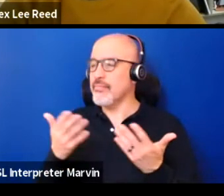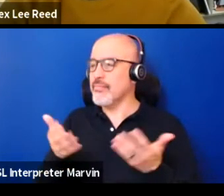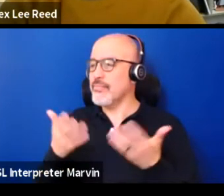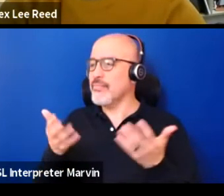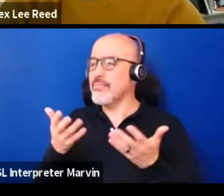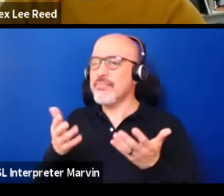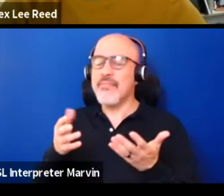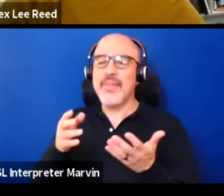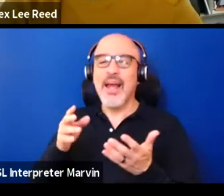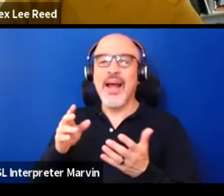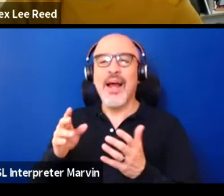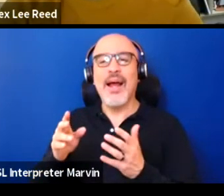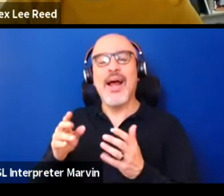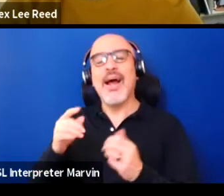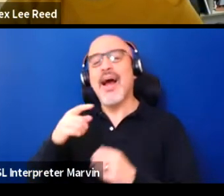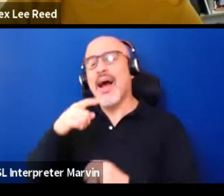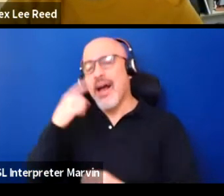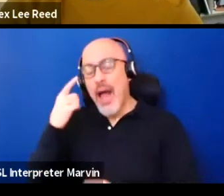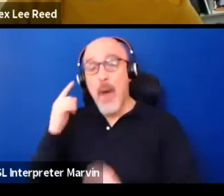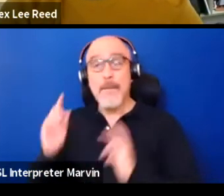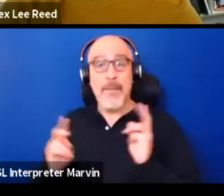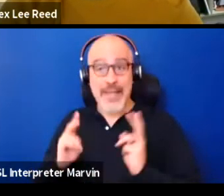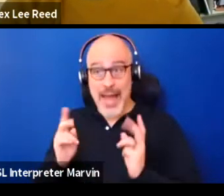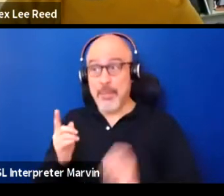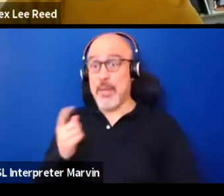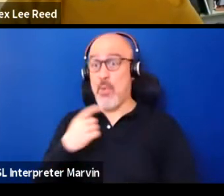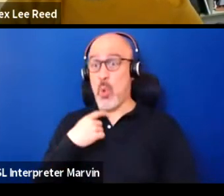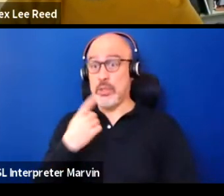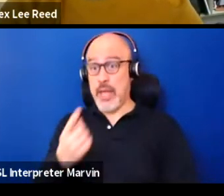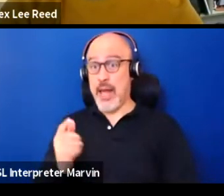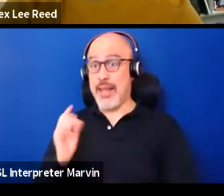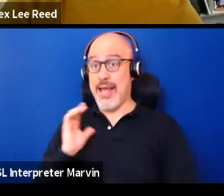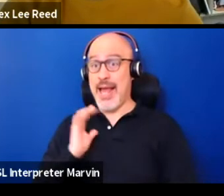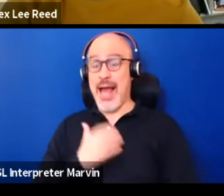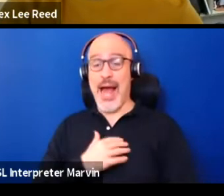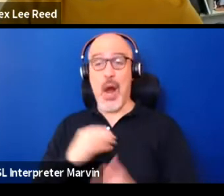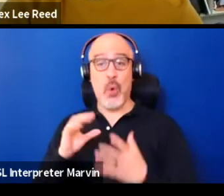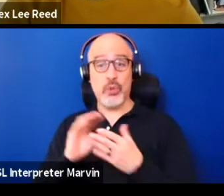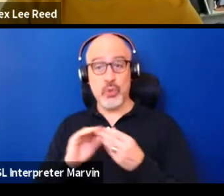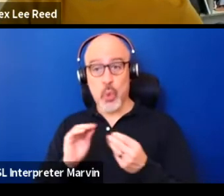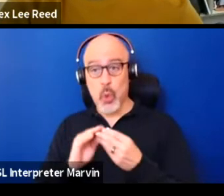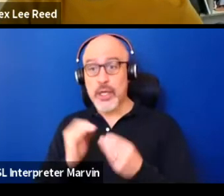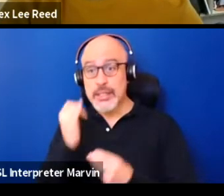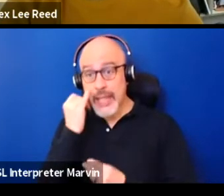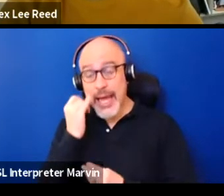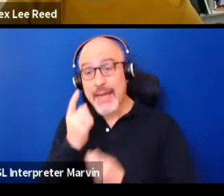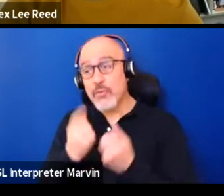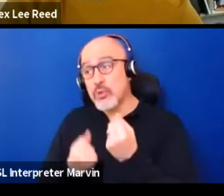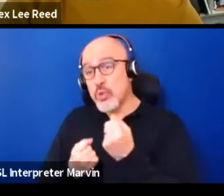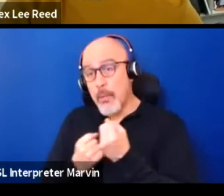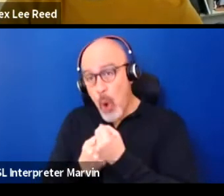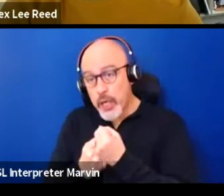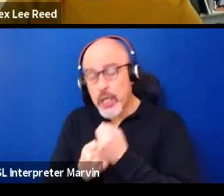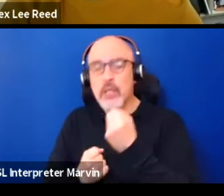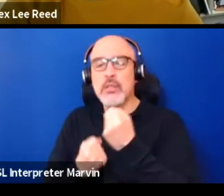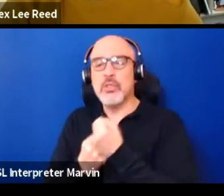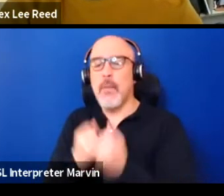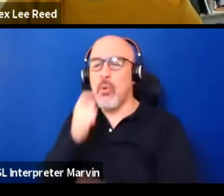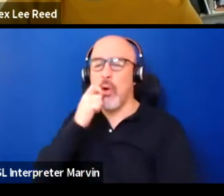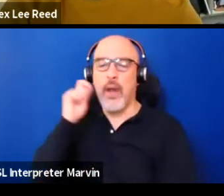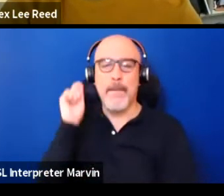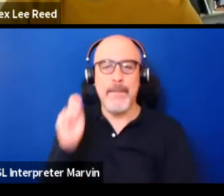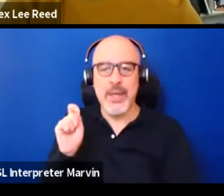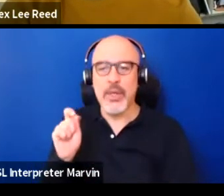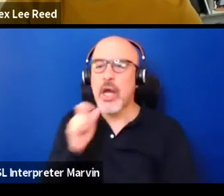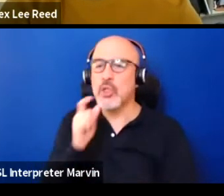the people, Black people that are telling our stories, if you're gonna support them, support them. Don't tell